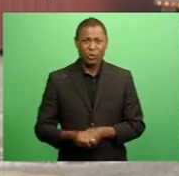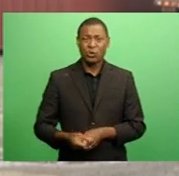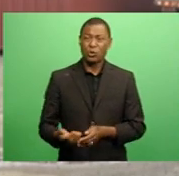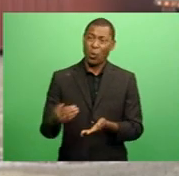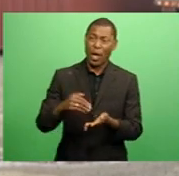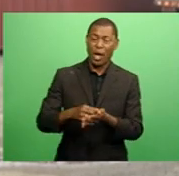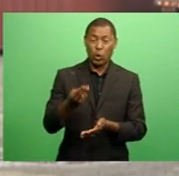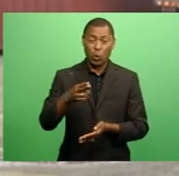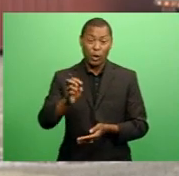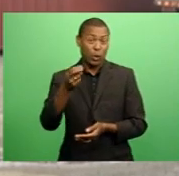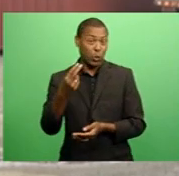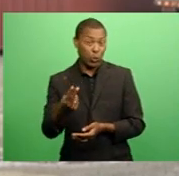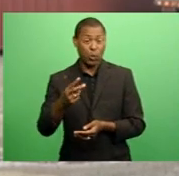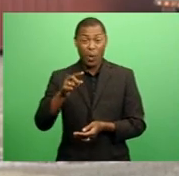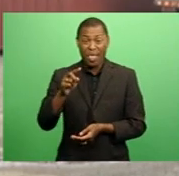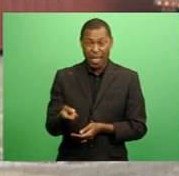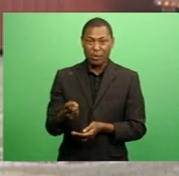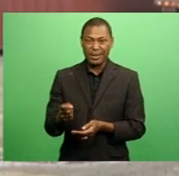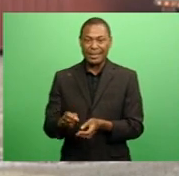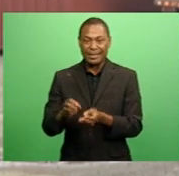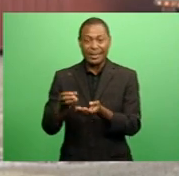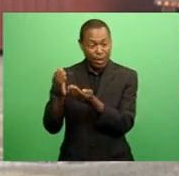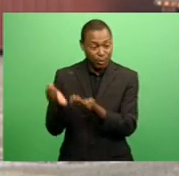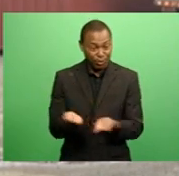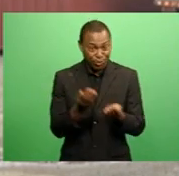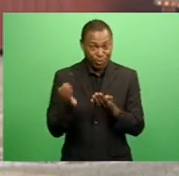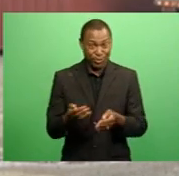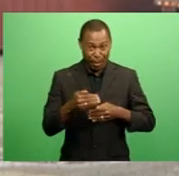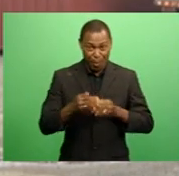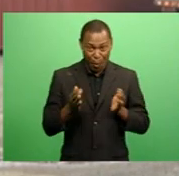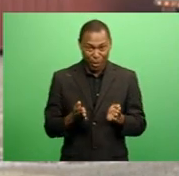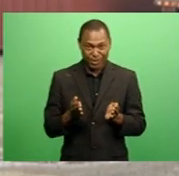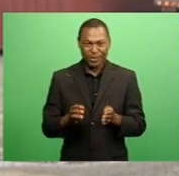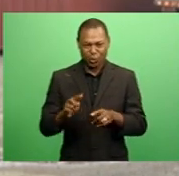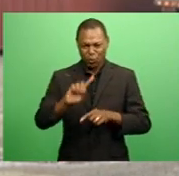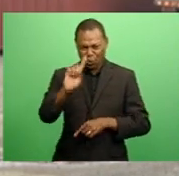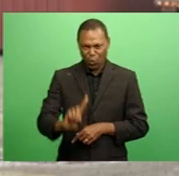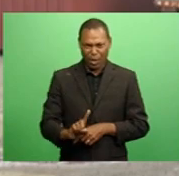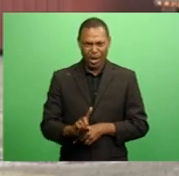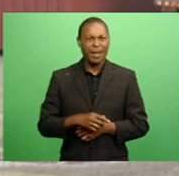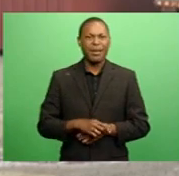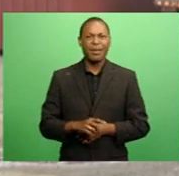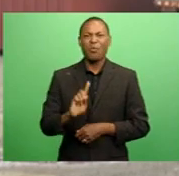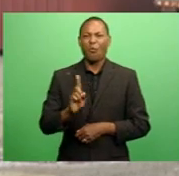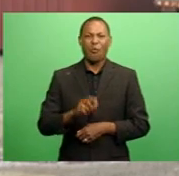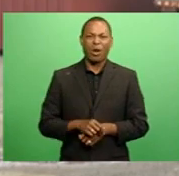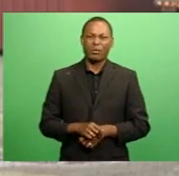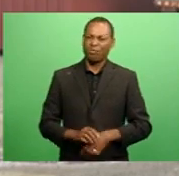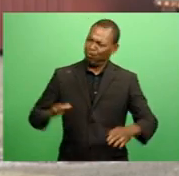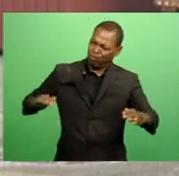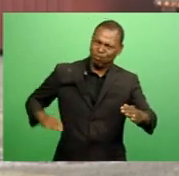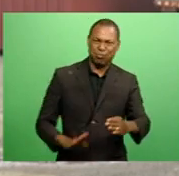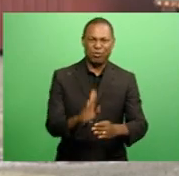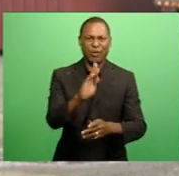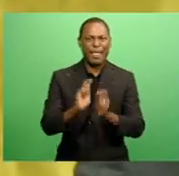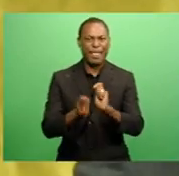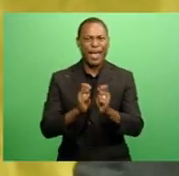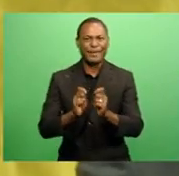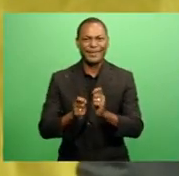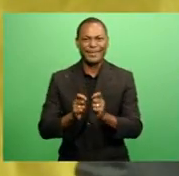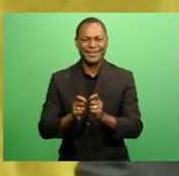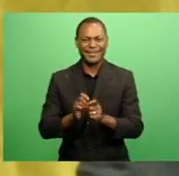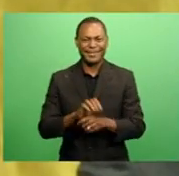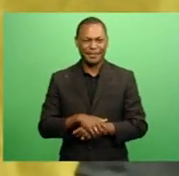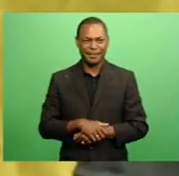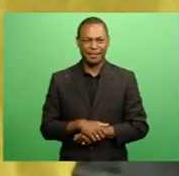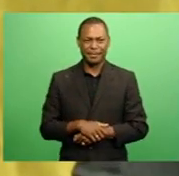gene expert kits provided to the Ministry of Health and Medical Services today is expected to boost the COVID-19 testing capacity.